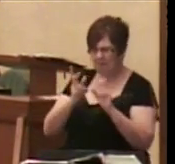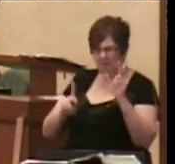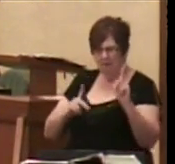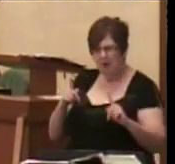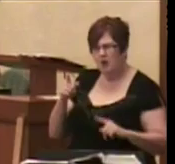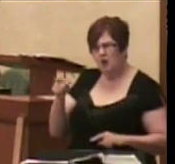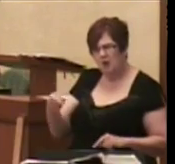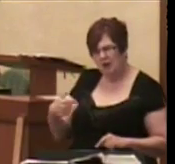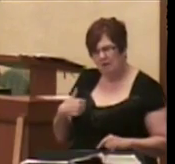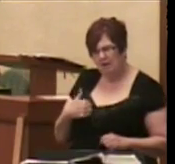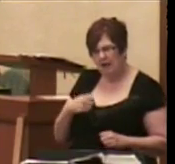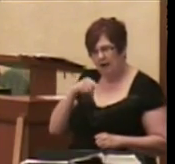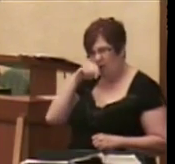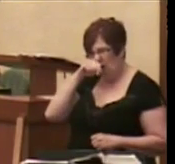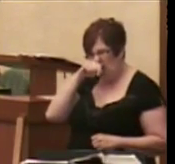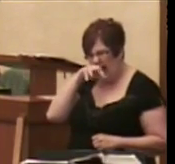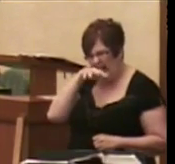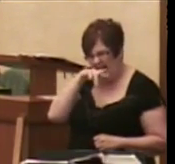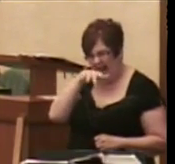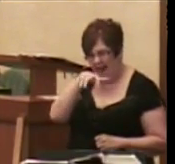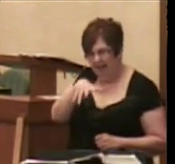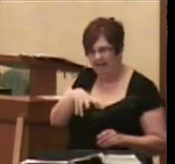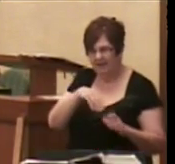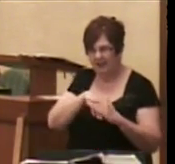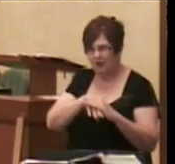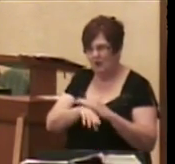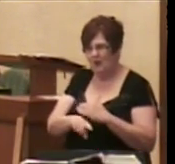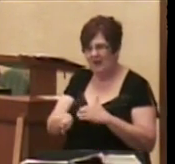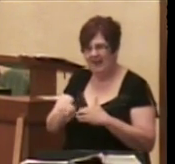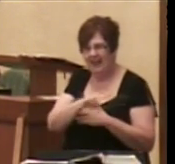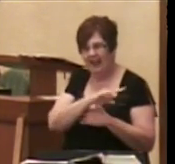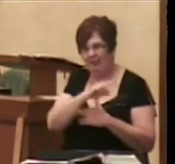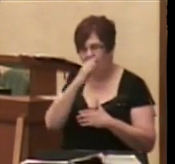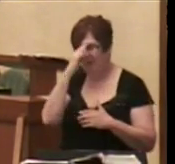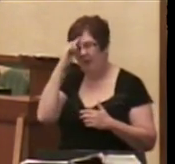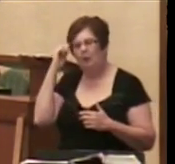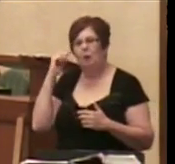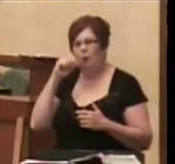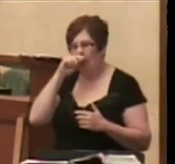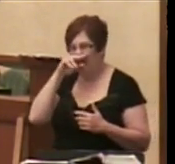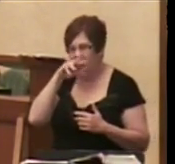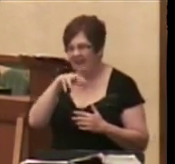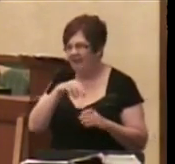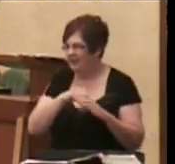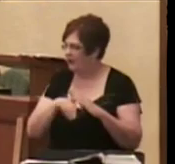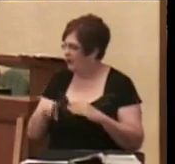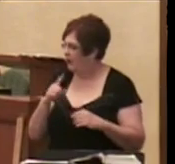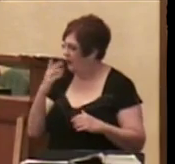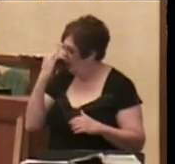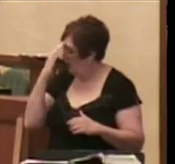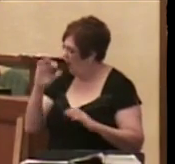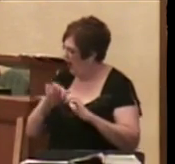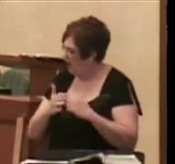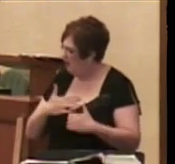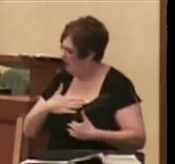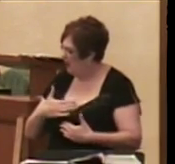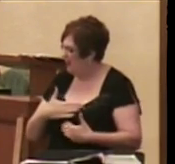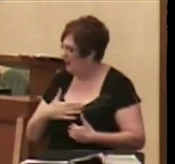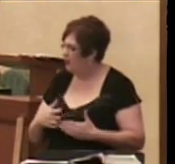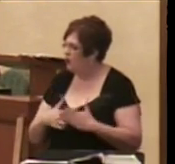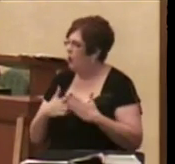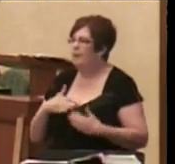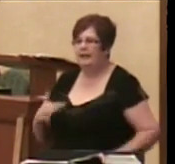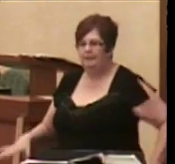he breathed life into them and breathes life into you. Do you know how to breathe? Show